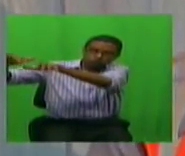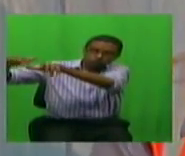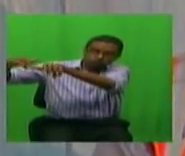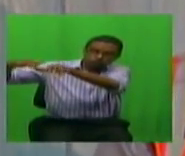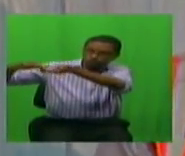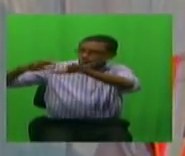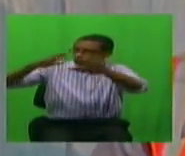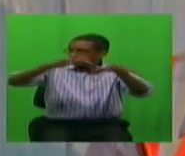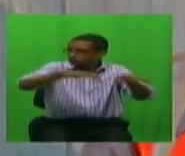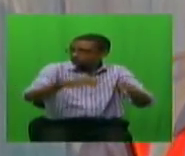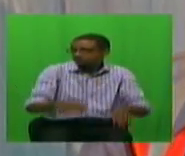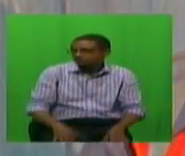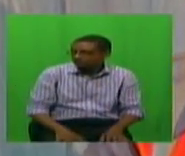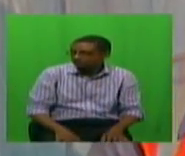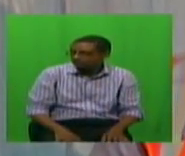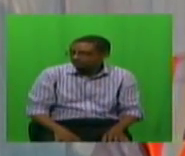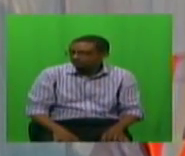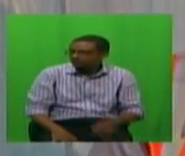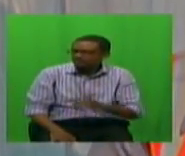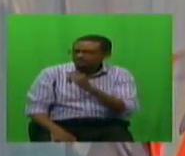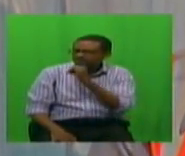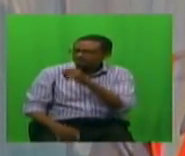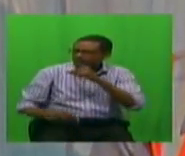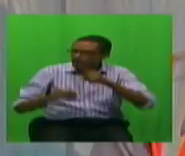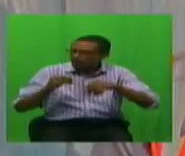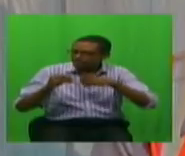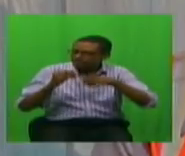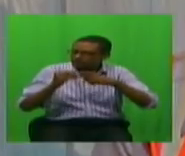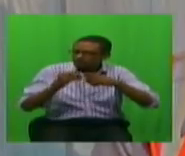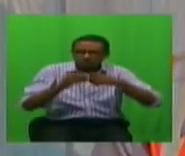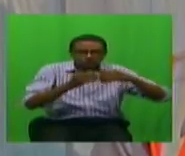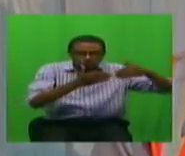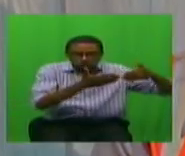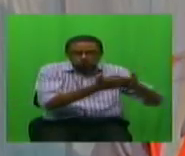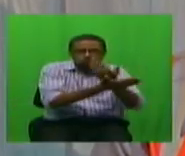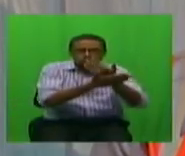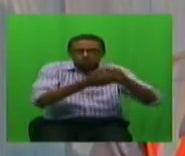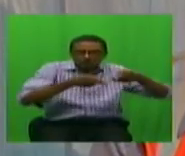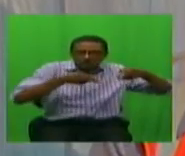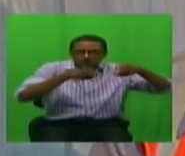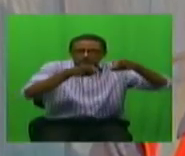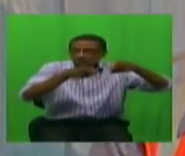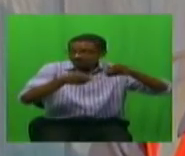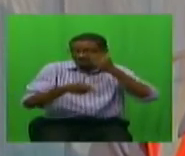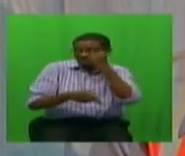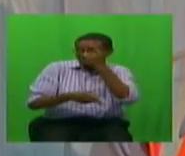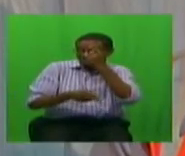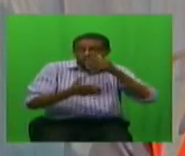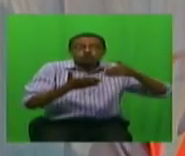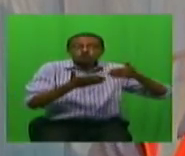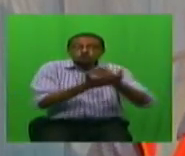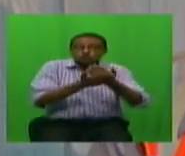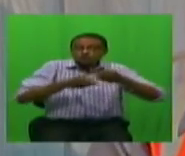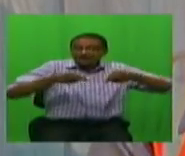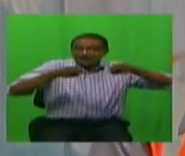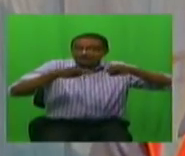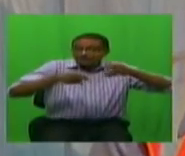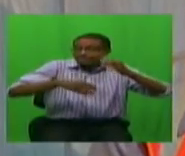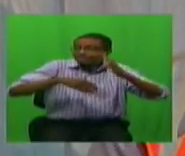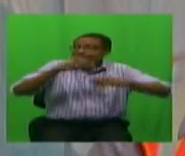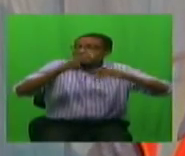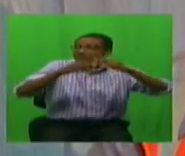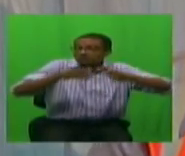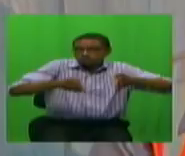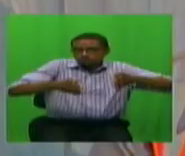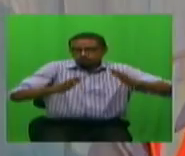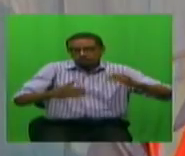So it has nothing to do with the extension. As a matter of fact, the new extensions are built at a height. The areas that flood, the